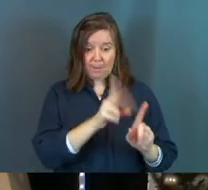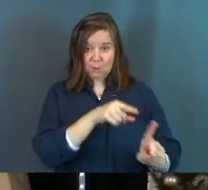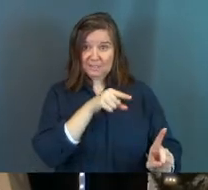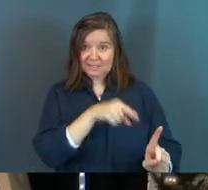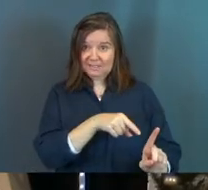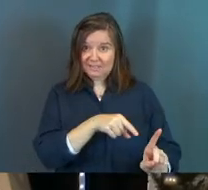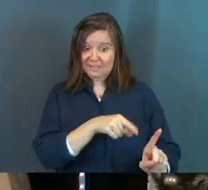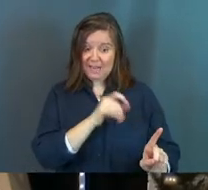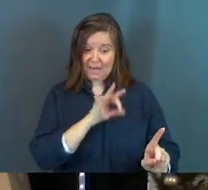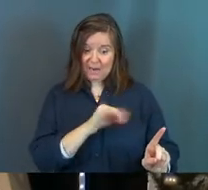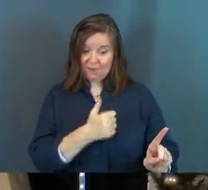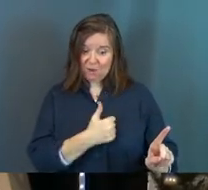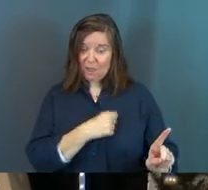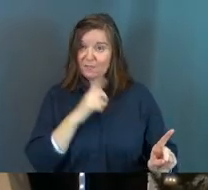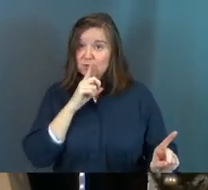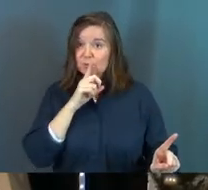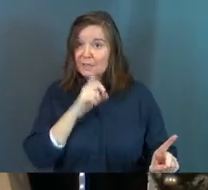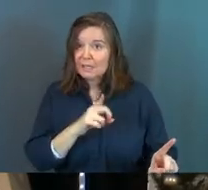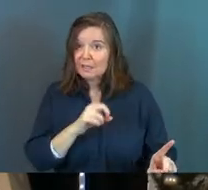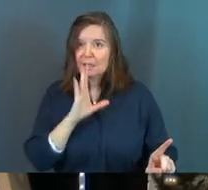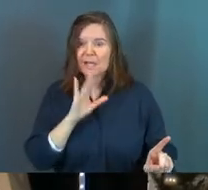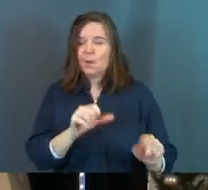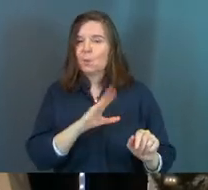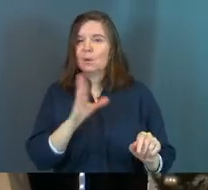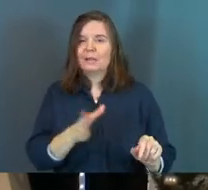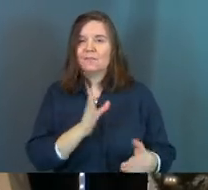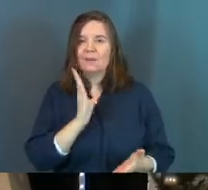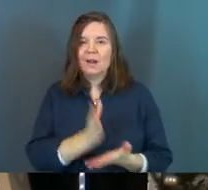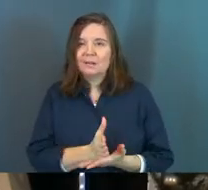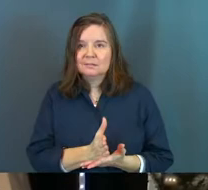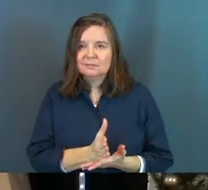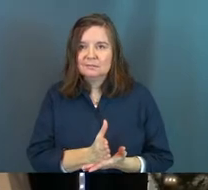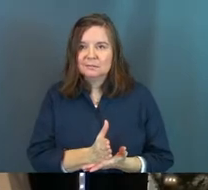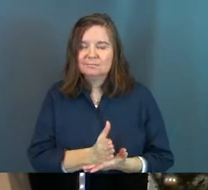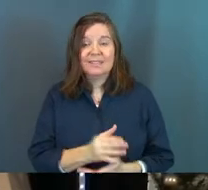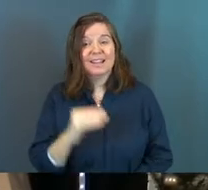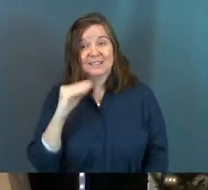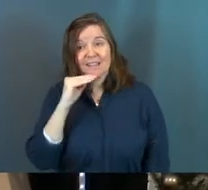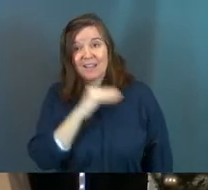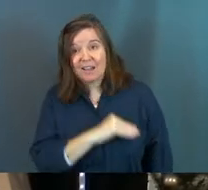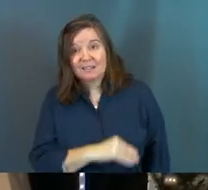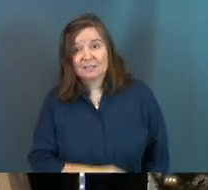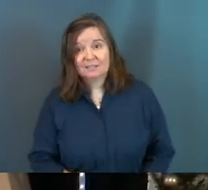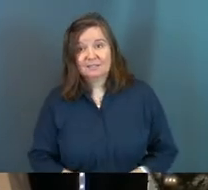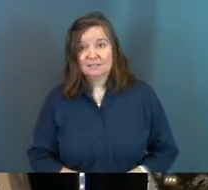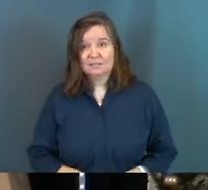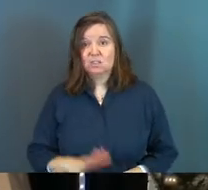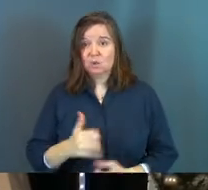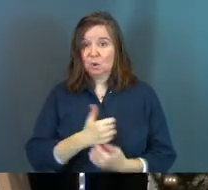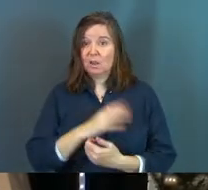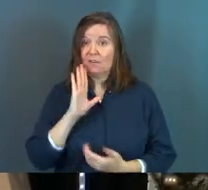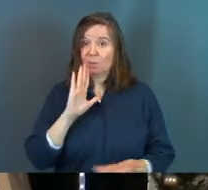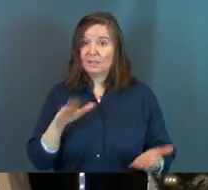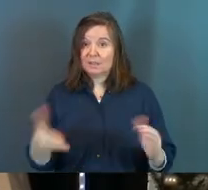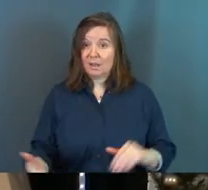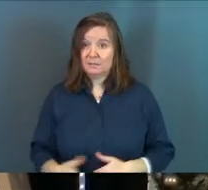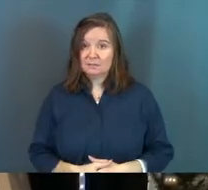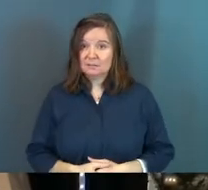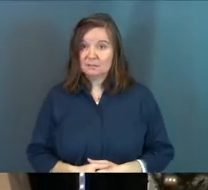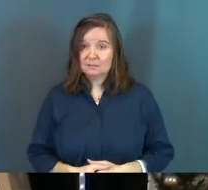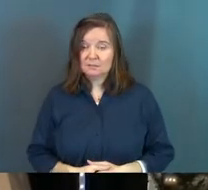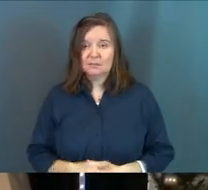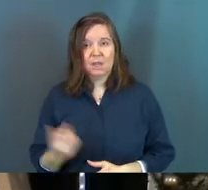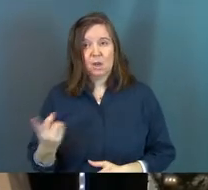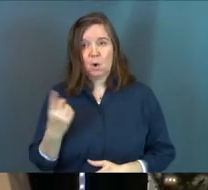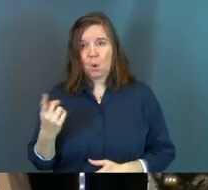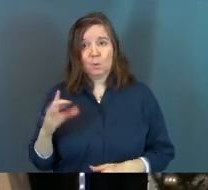person, and if your love is real, it will never end. That's a lie. Your love will die.